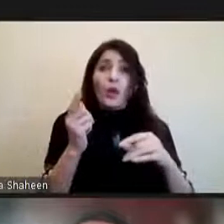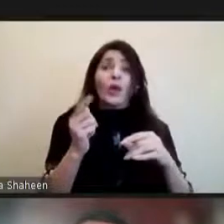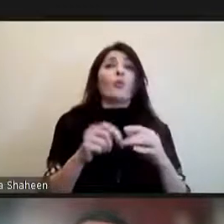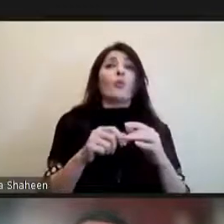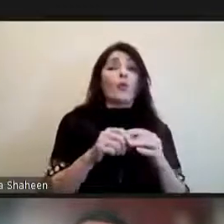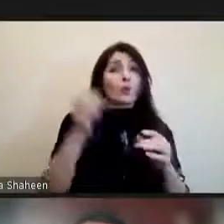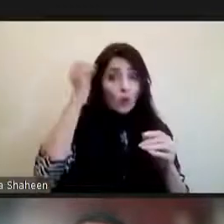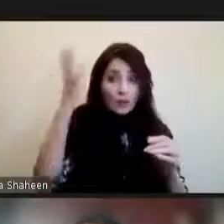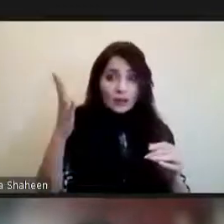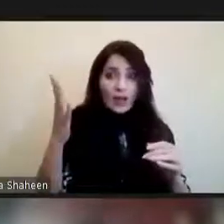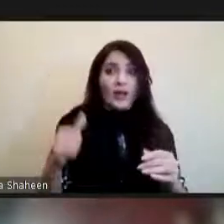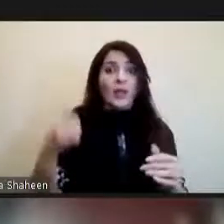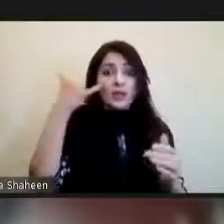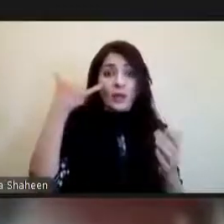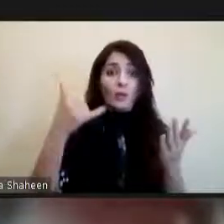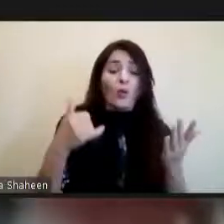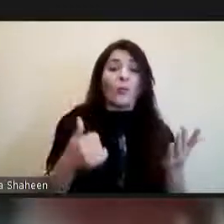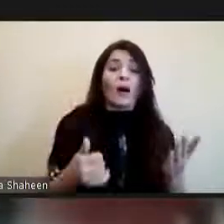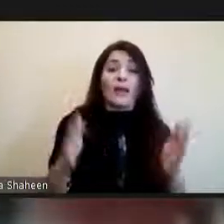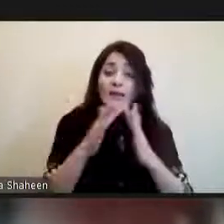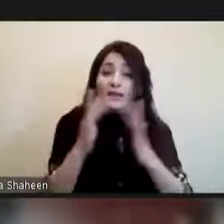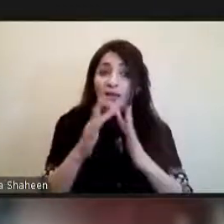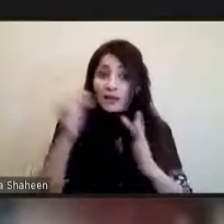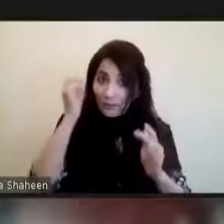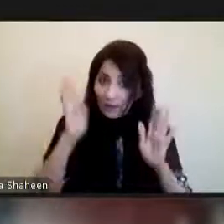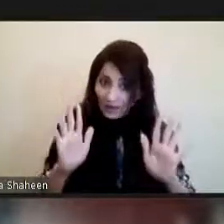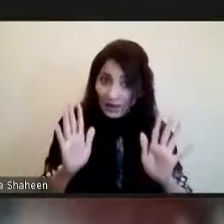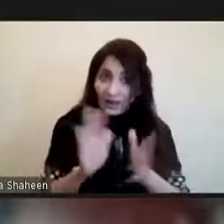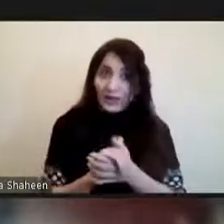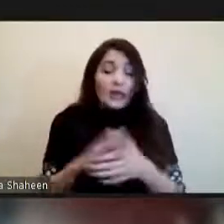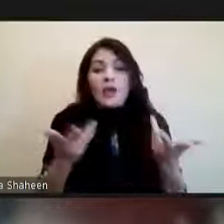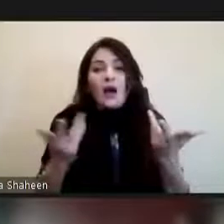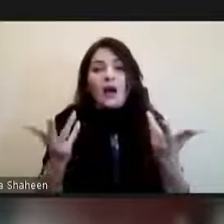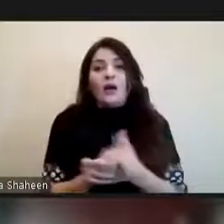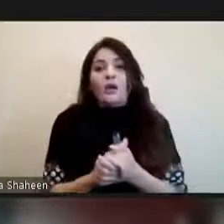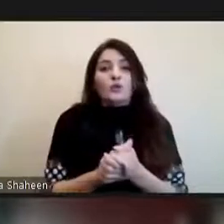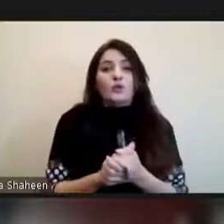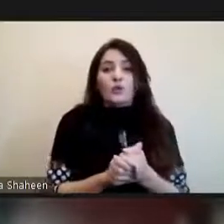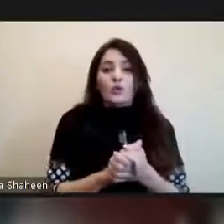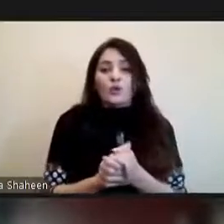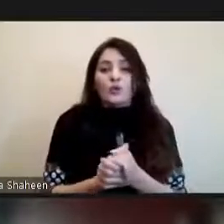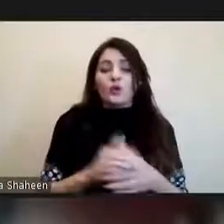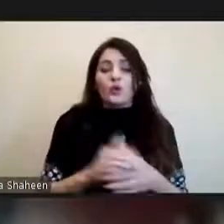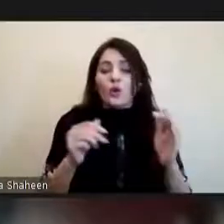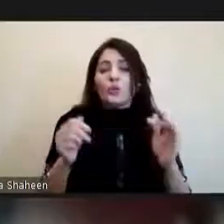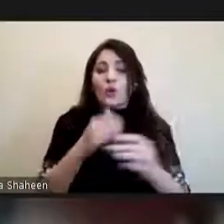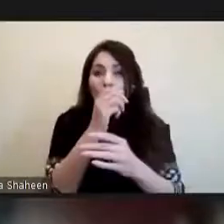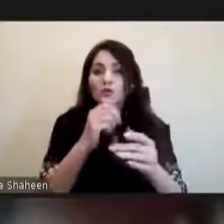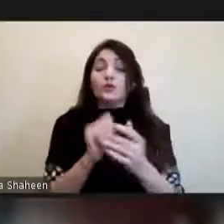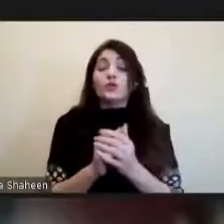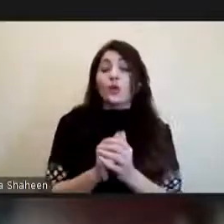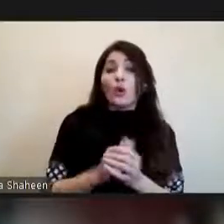People with disabilities in general are less aware of mobile internet compared to people without disabilities.